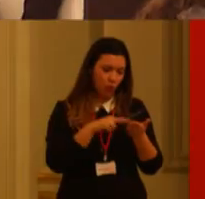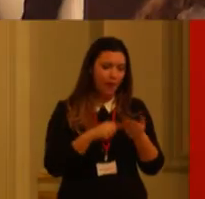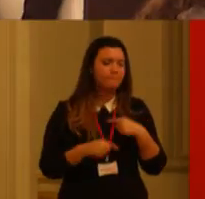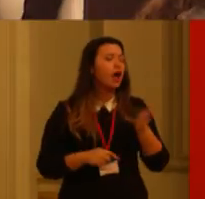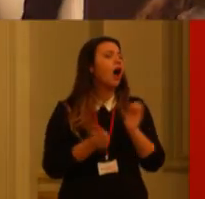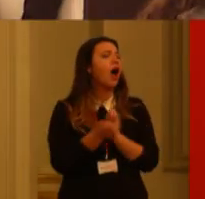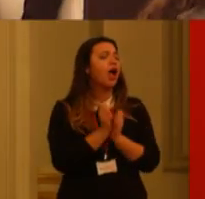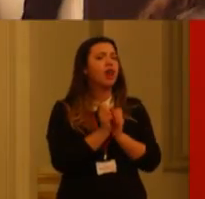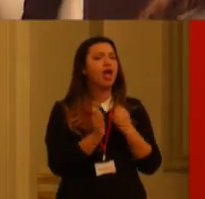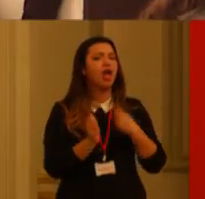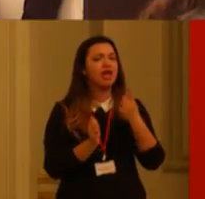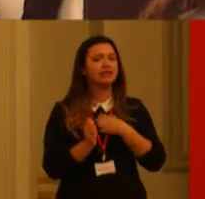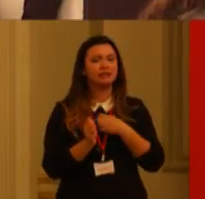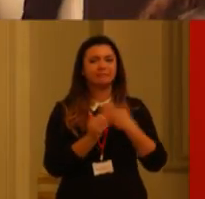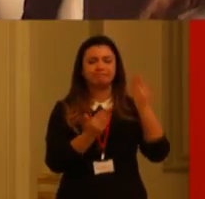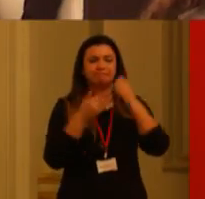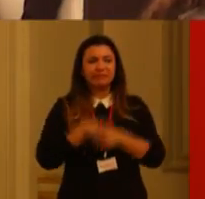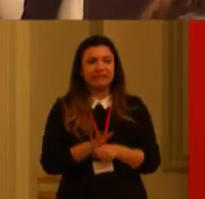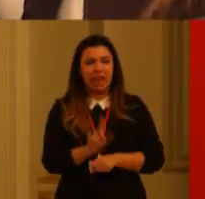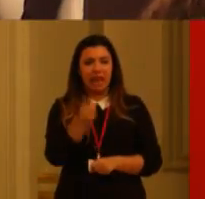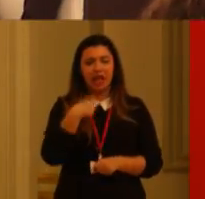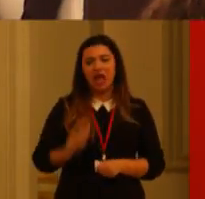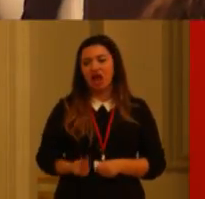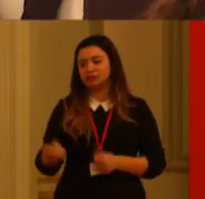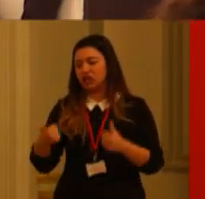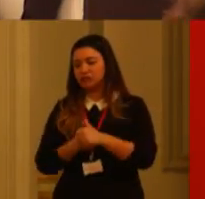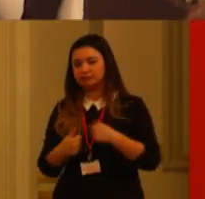you talked about the family authority,